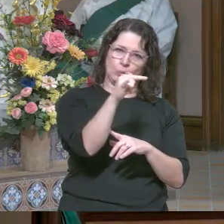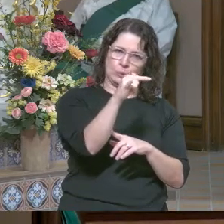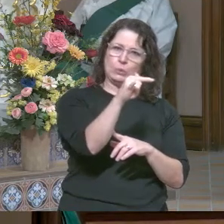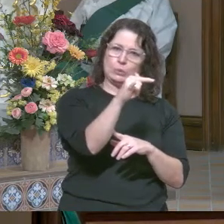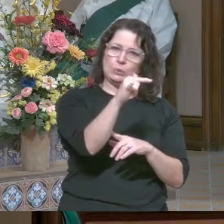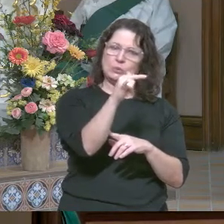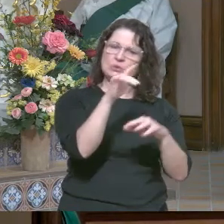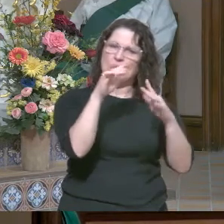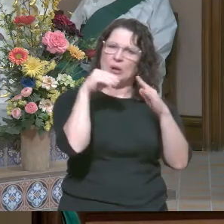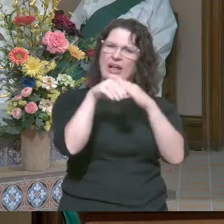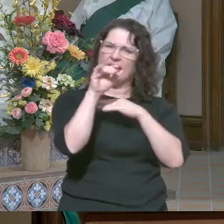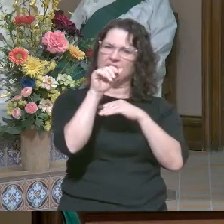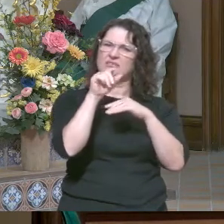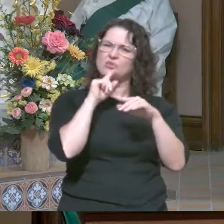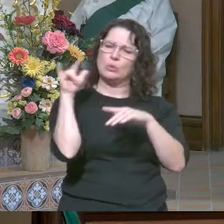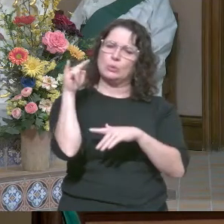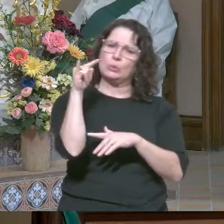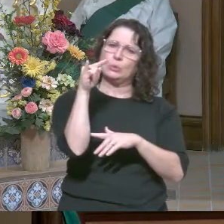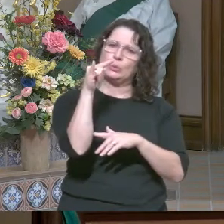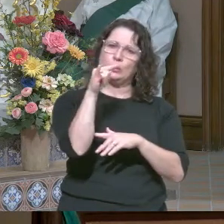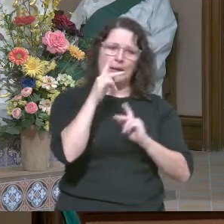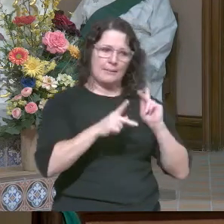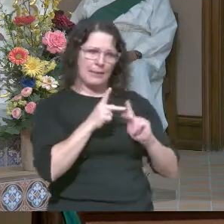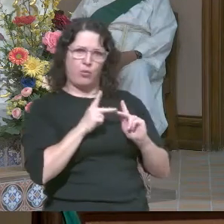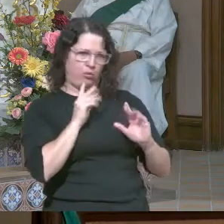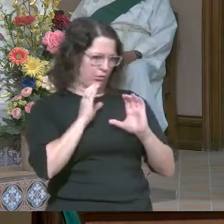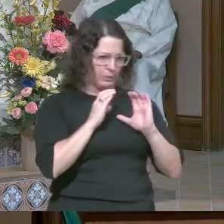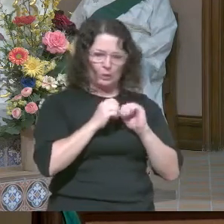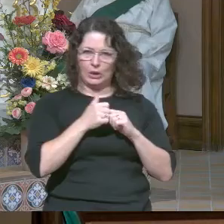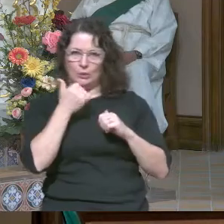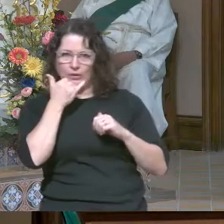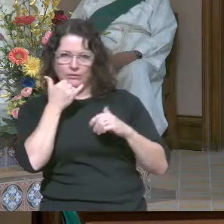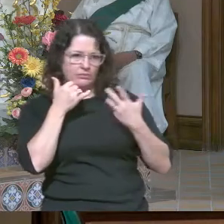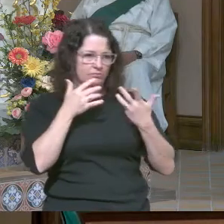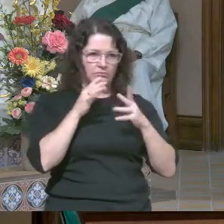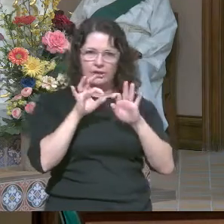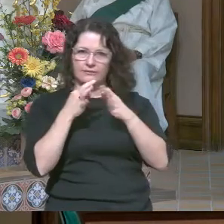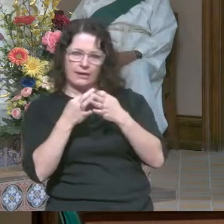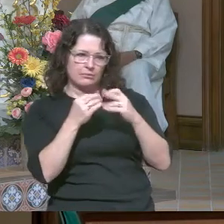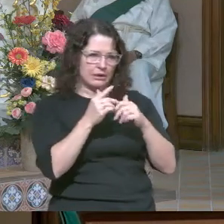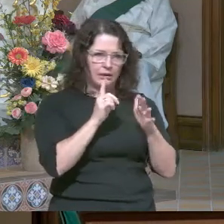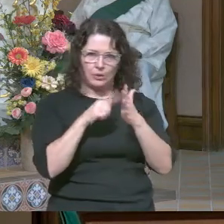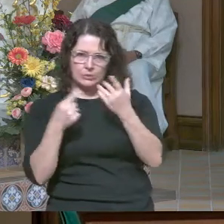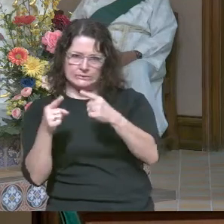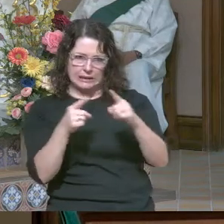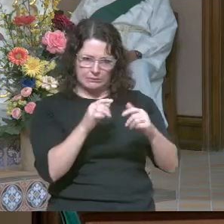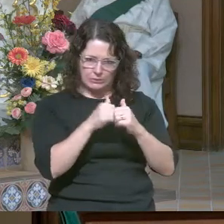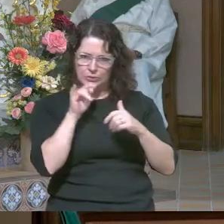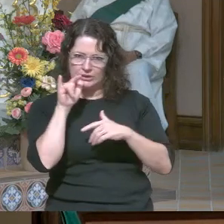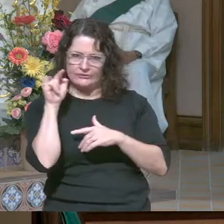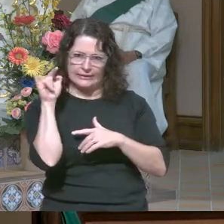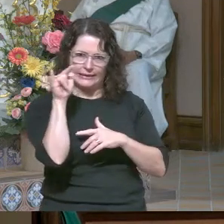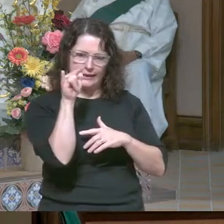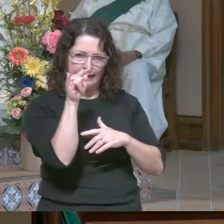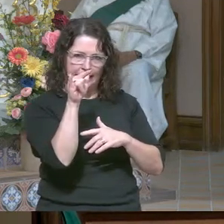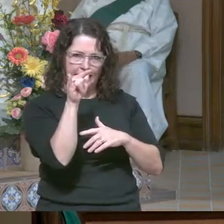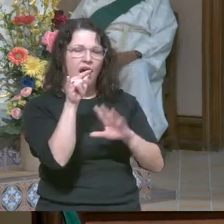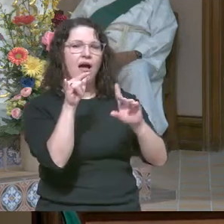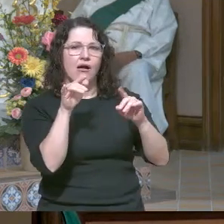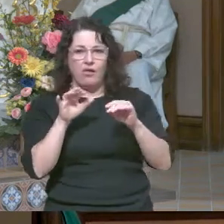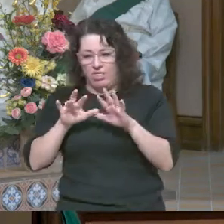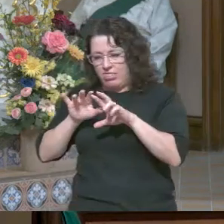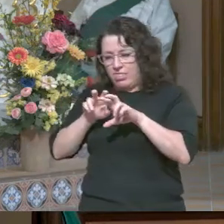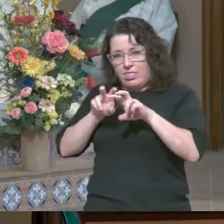were able to communicate with family and find out what was really going to happen to their flight, too. And they hatched this